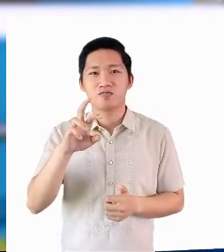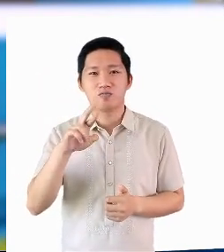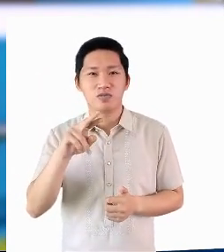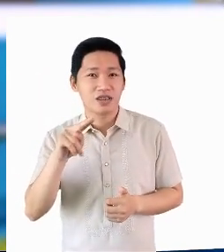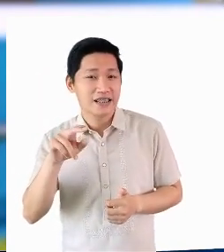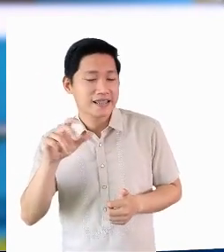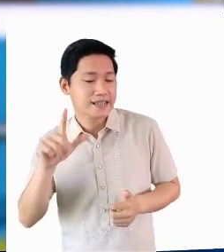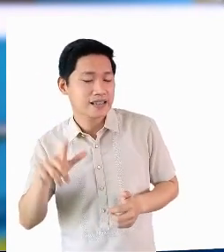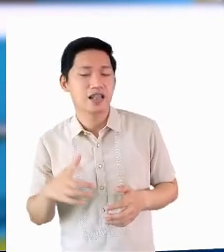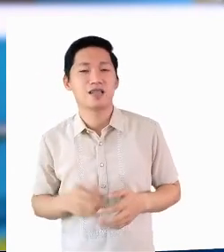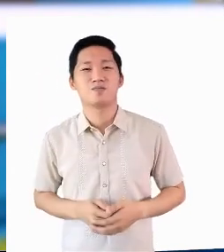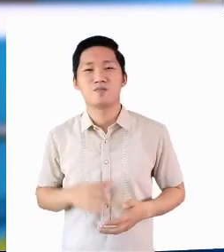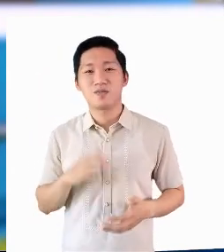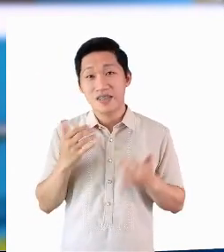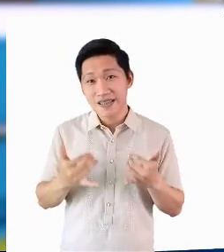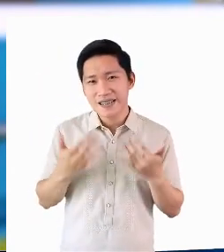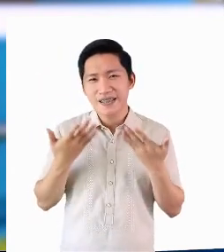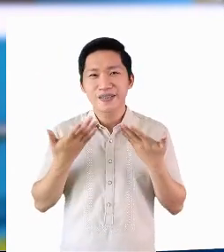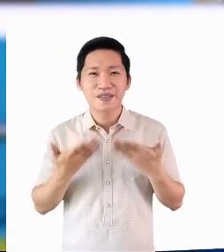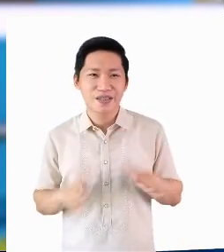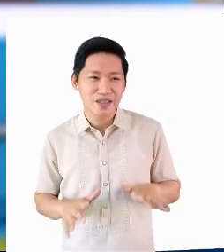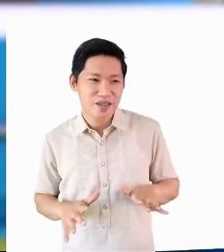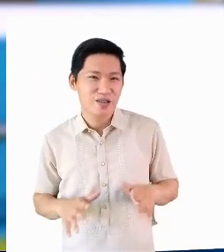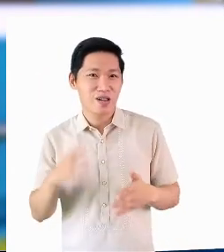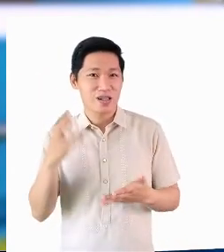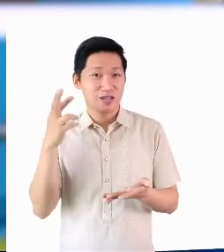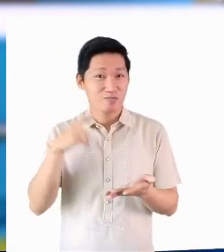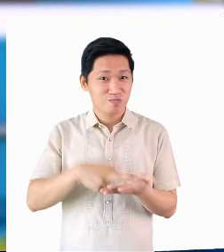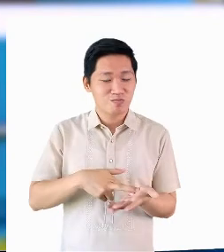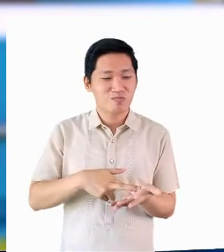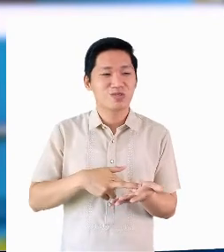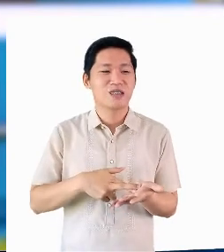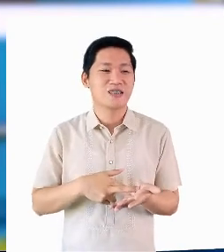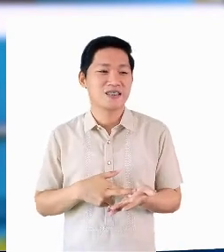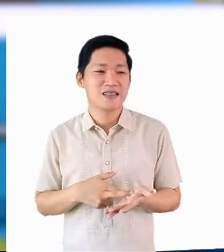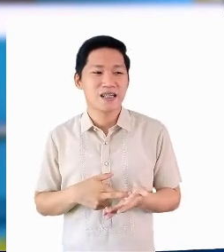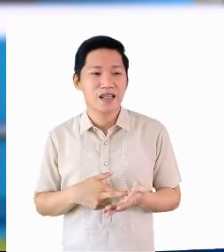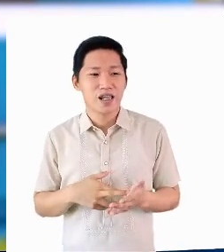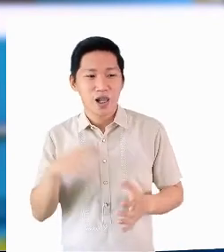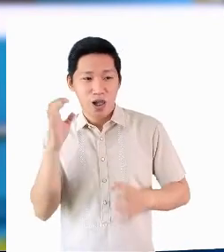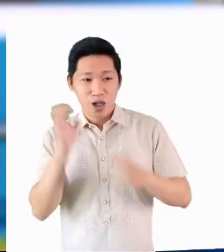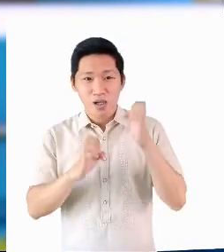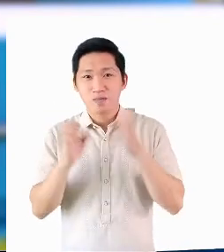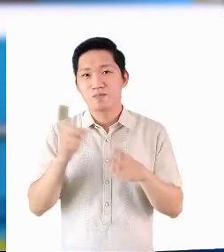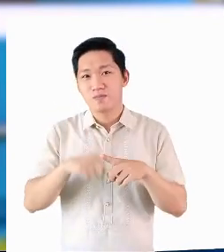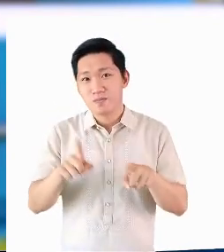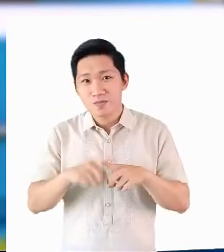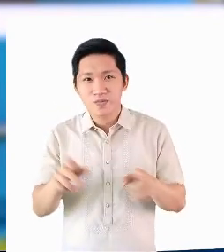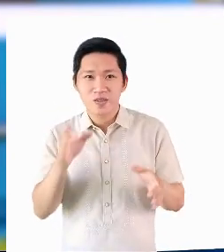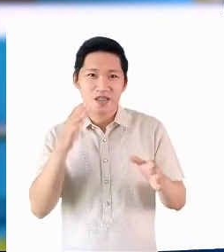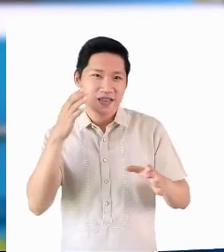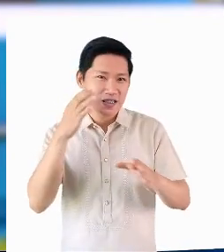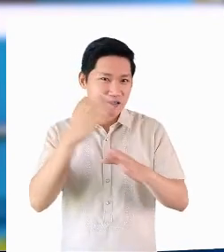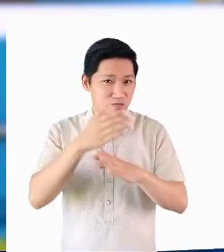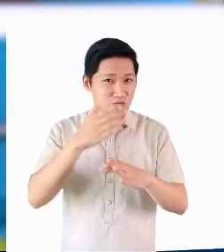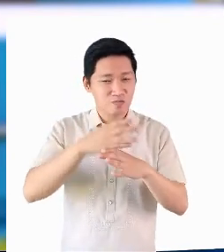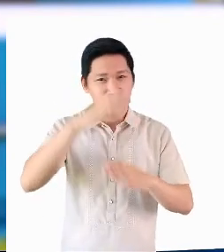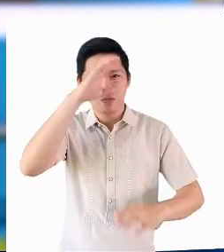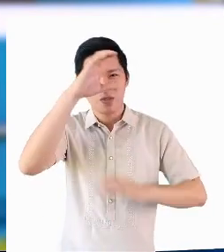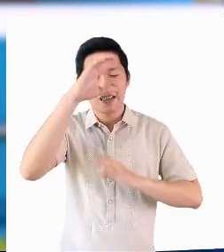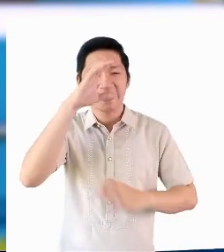That was a job well done. You were able to recognize and examine different communication barriers. You are a great